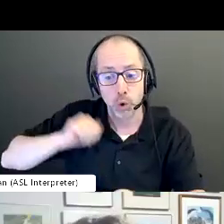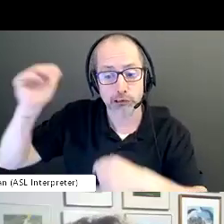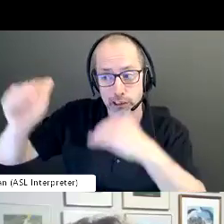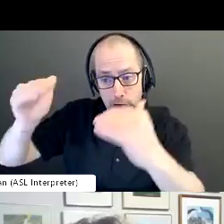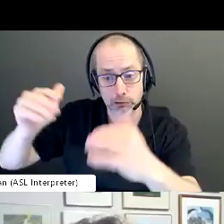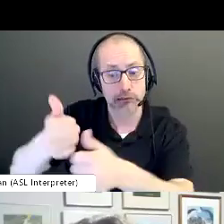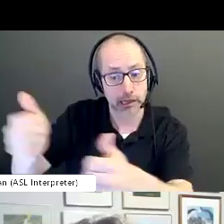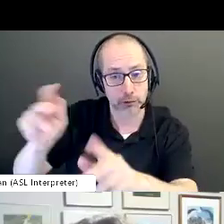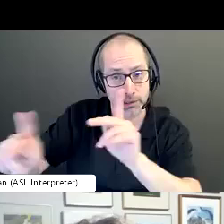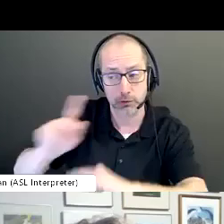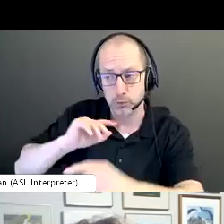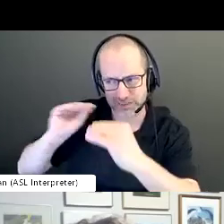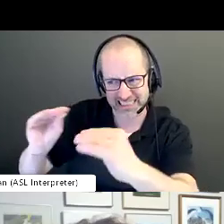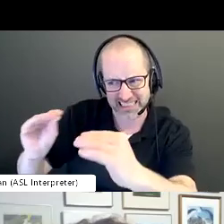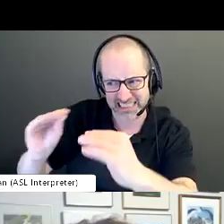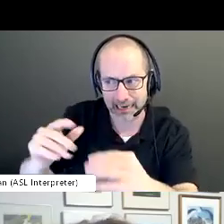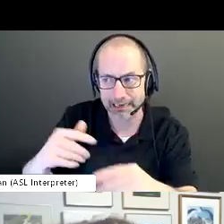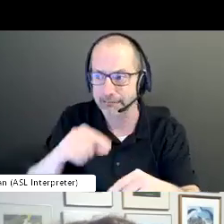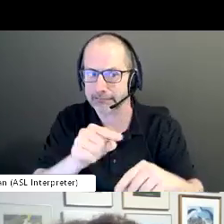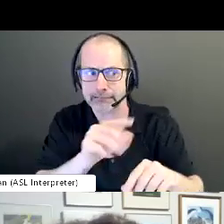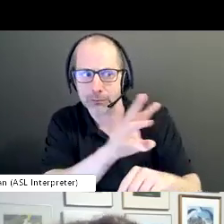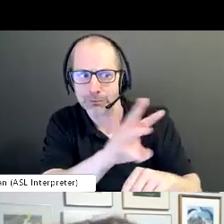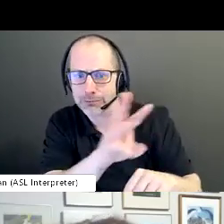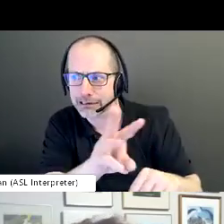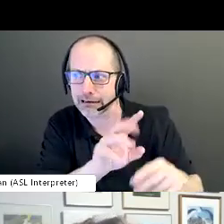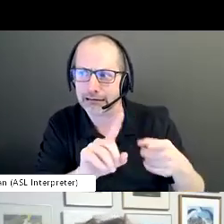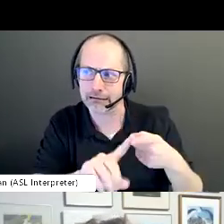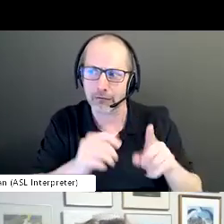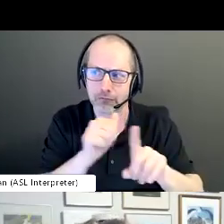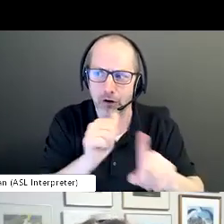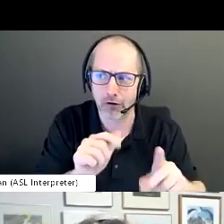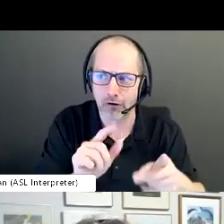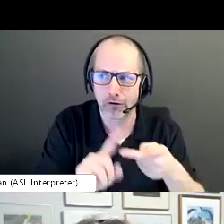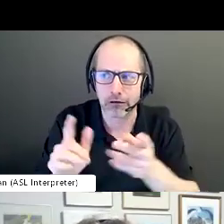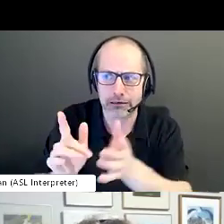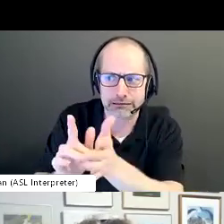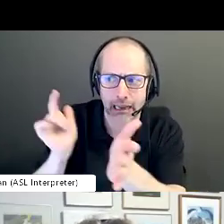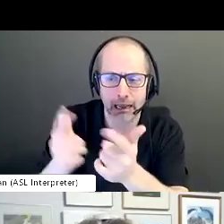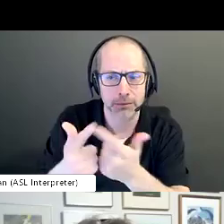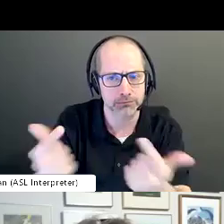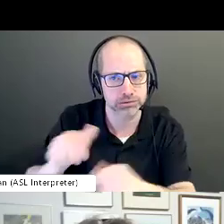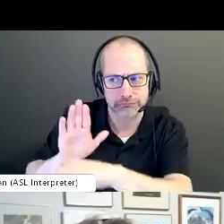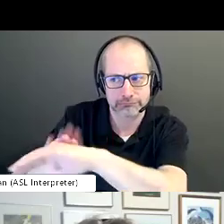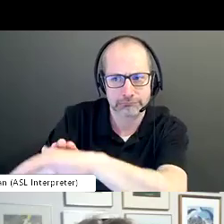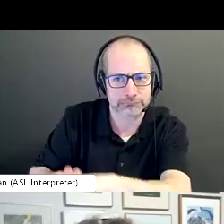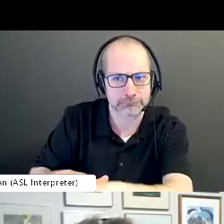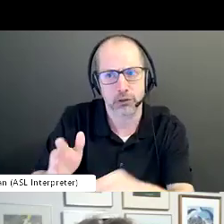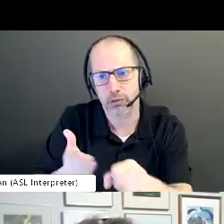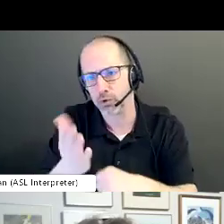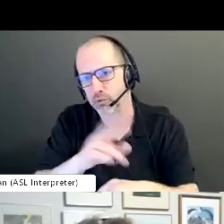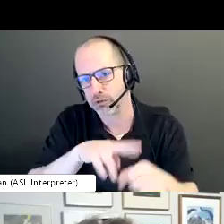and scams that were appearing in Regina and elsewhere in Saskatchewan and the